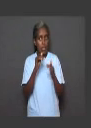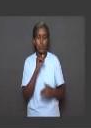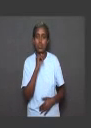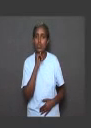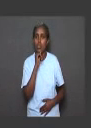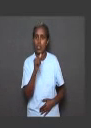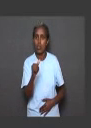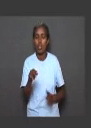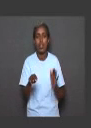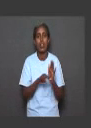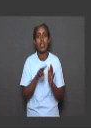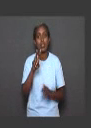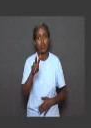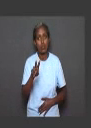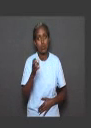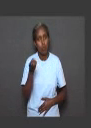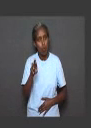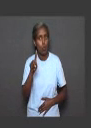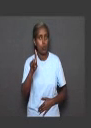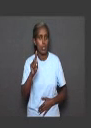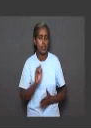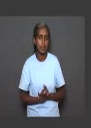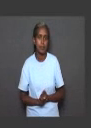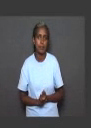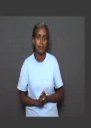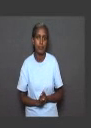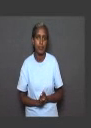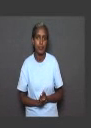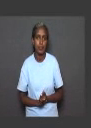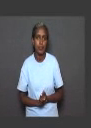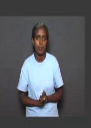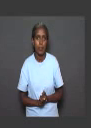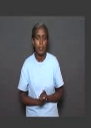for x cannot equal negative 2 or 1.